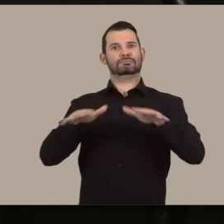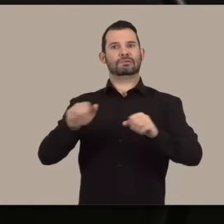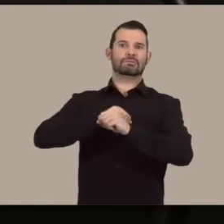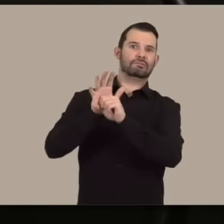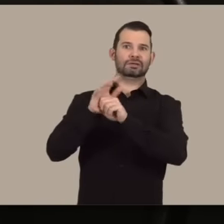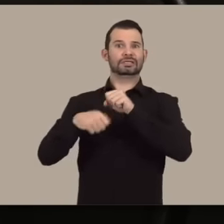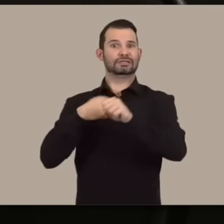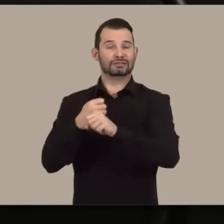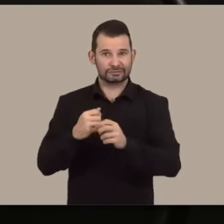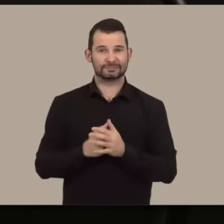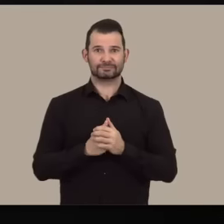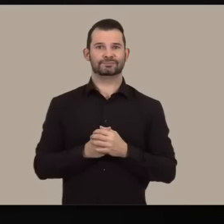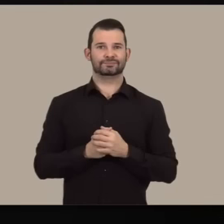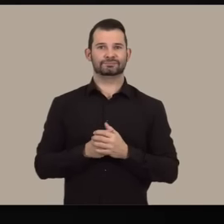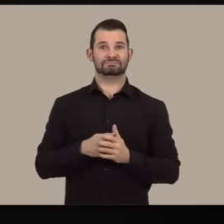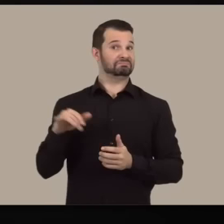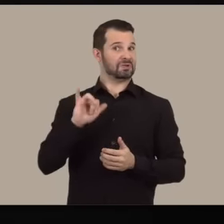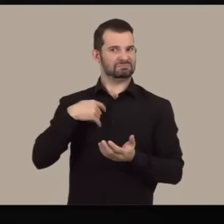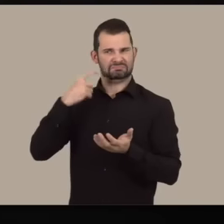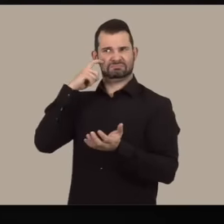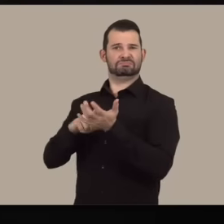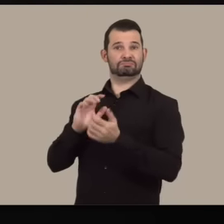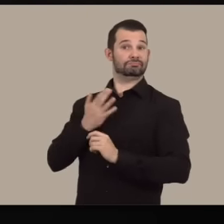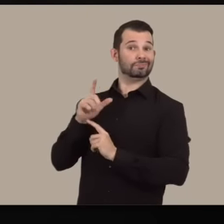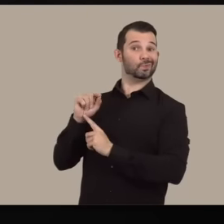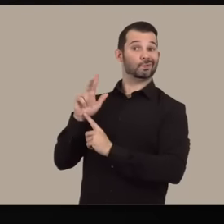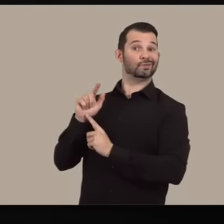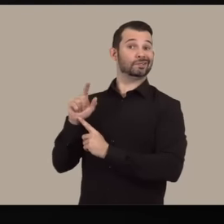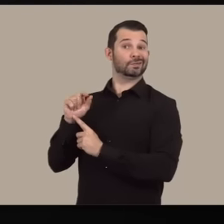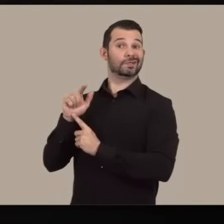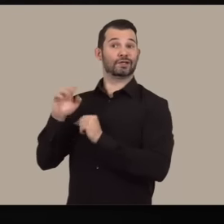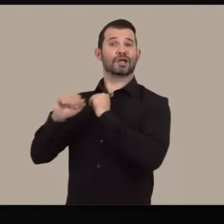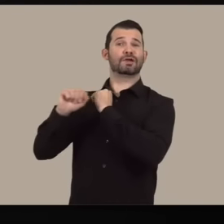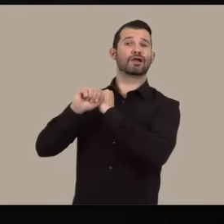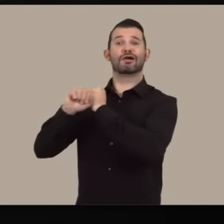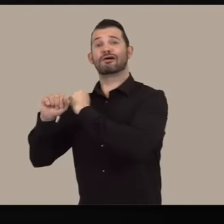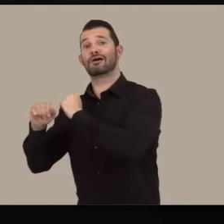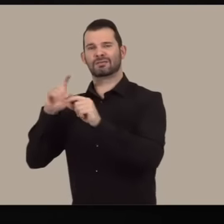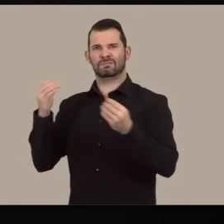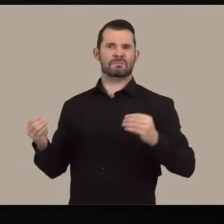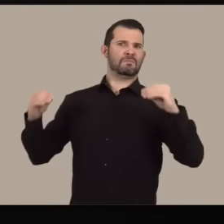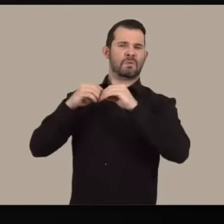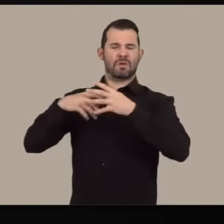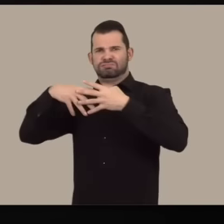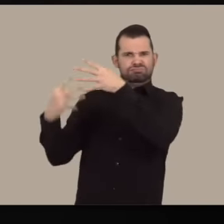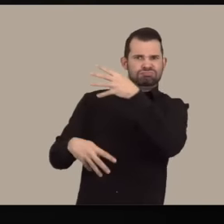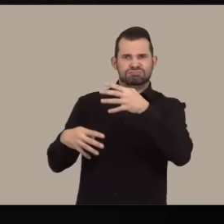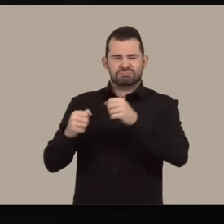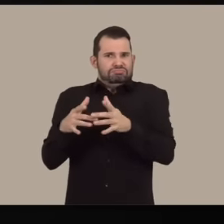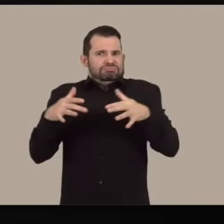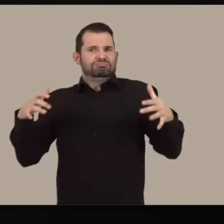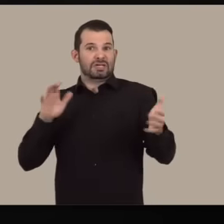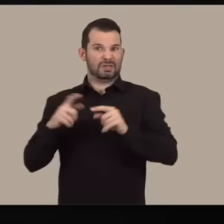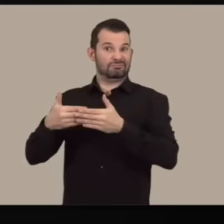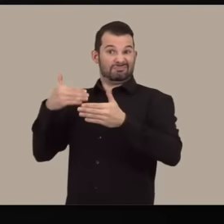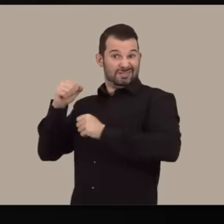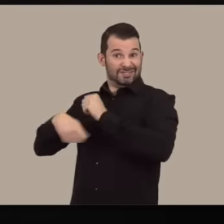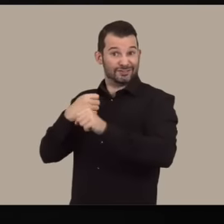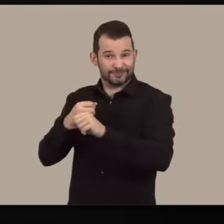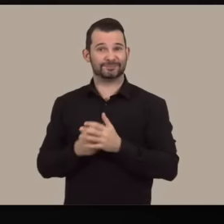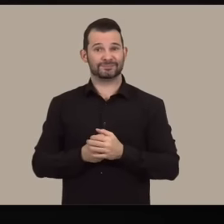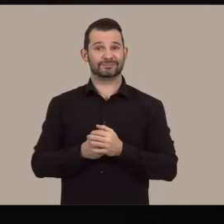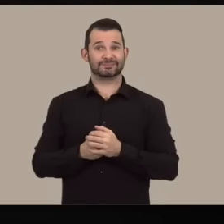the pandemic years. We also observed that our 2023-24 marketing campaigns were more robust in scale than